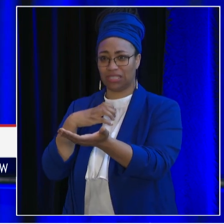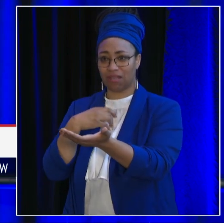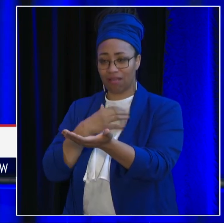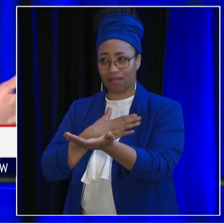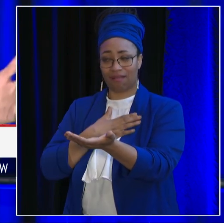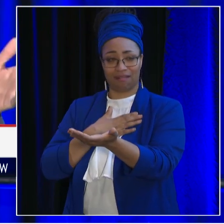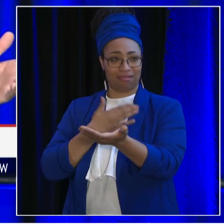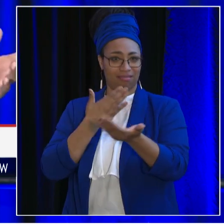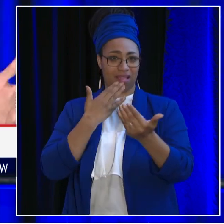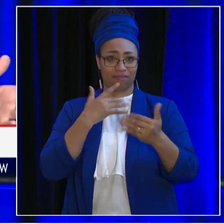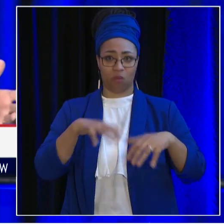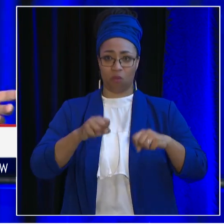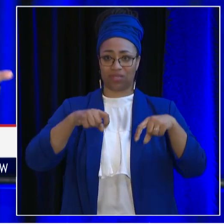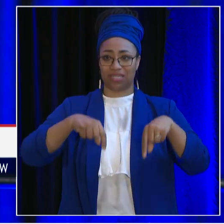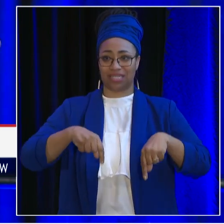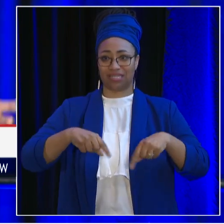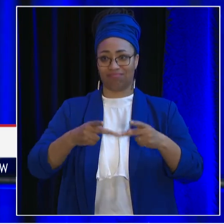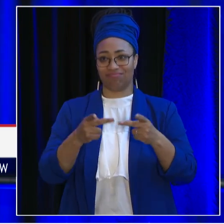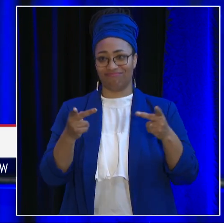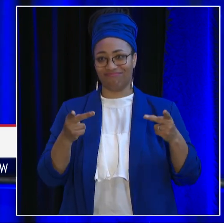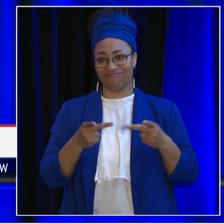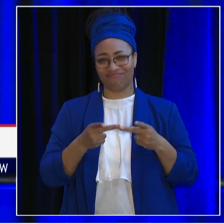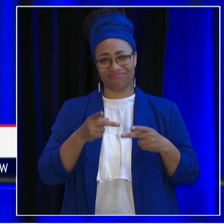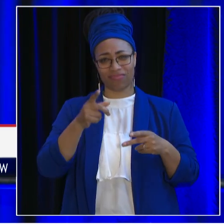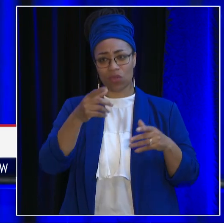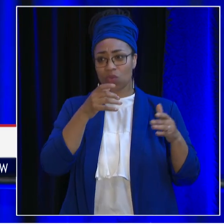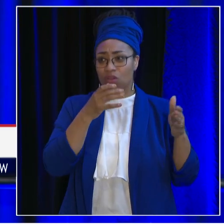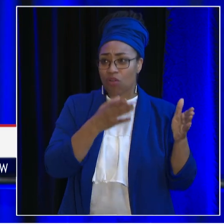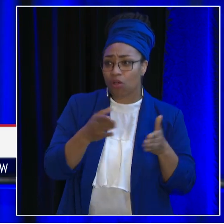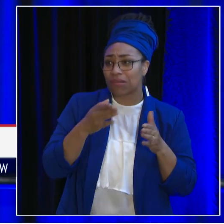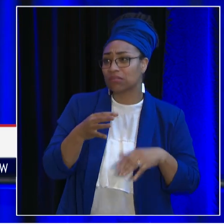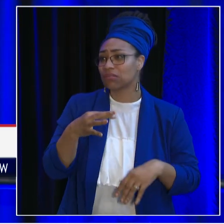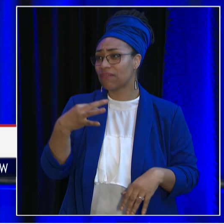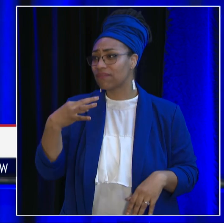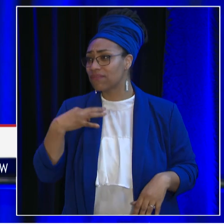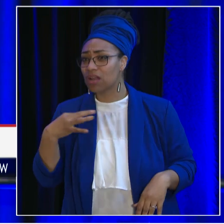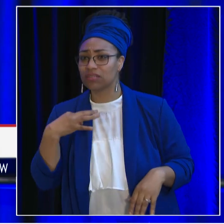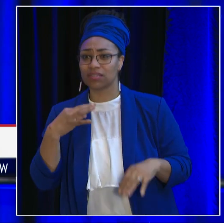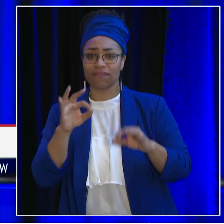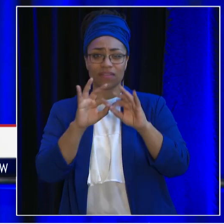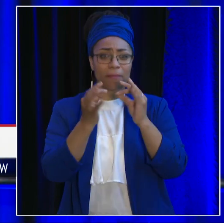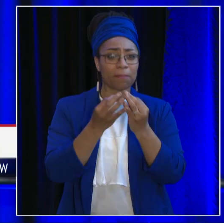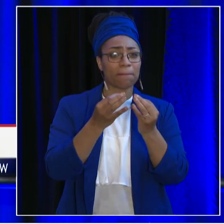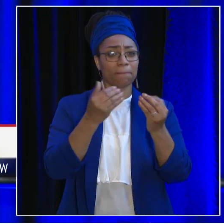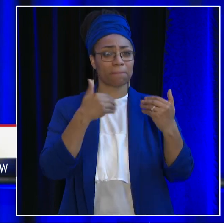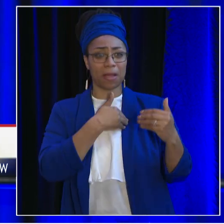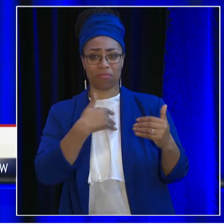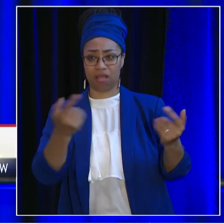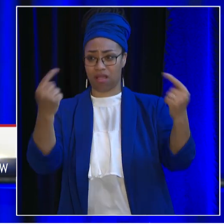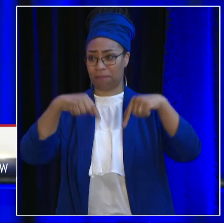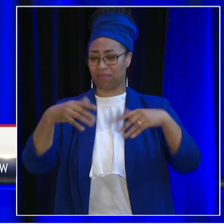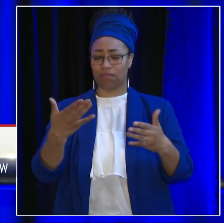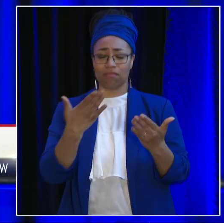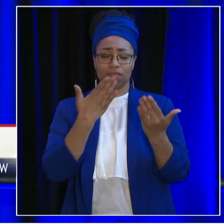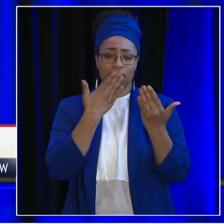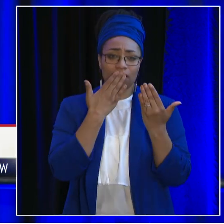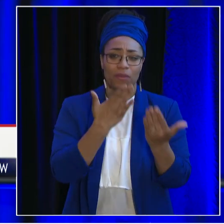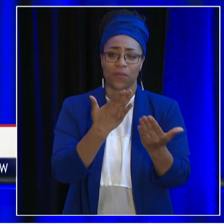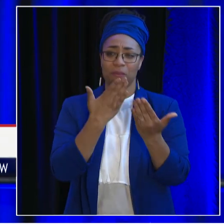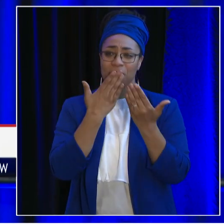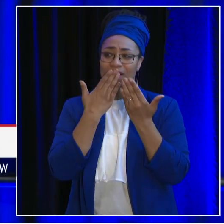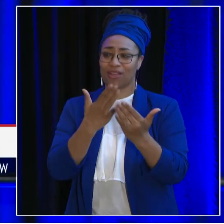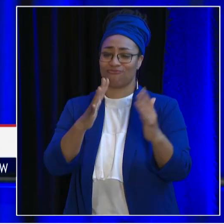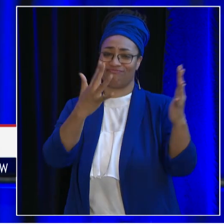thank any of our organizers, volunteers, any union members in the room. Thank you so much for being here.